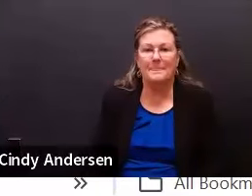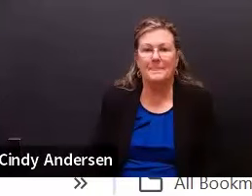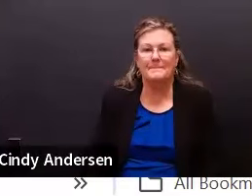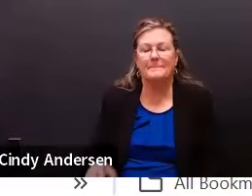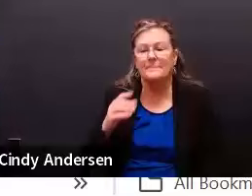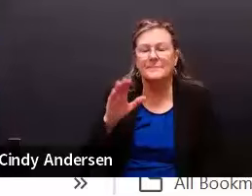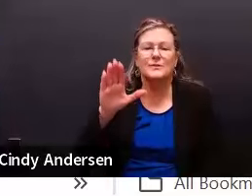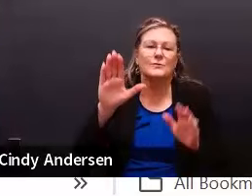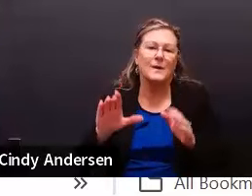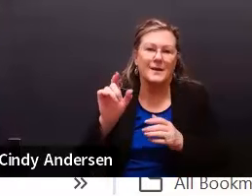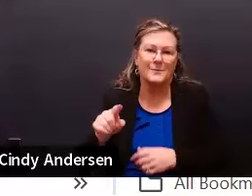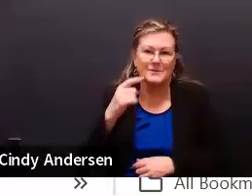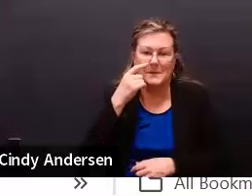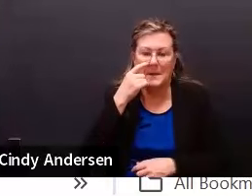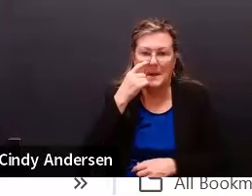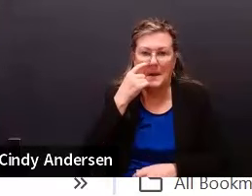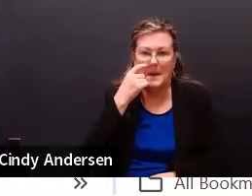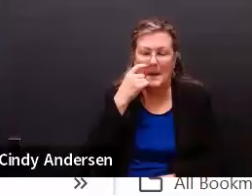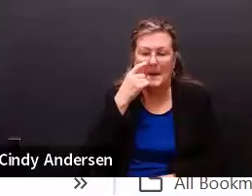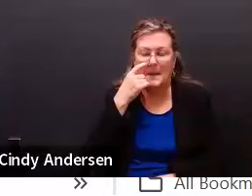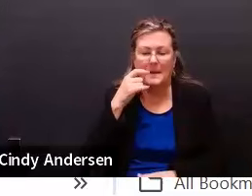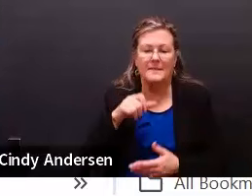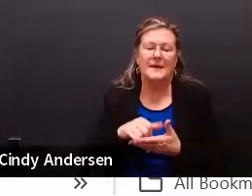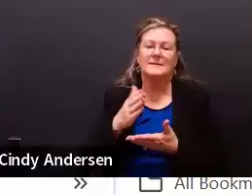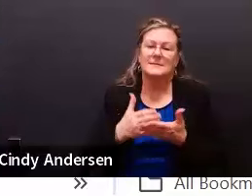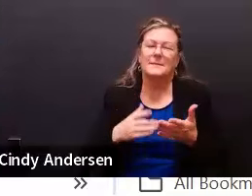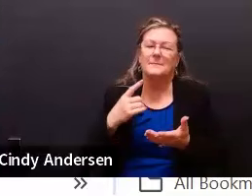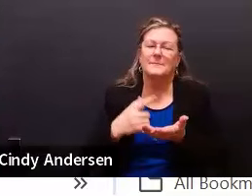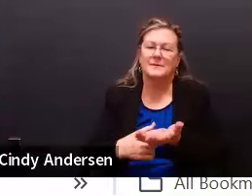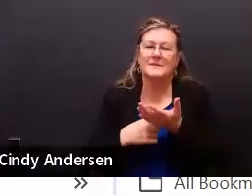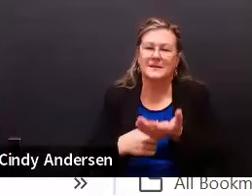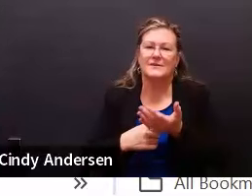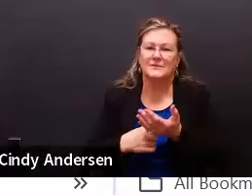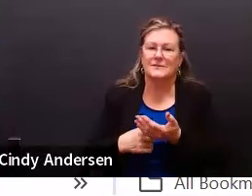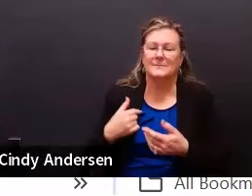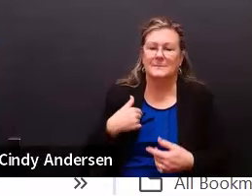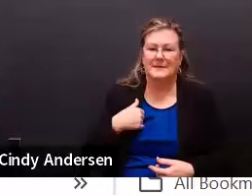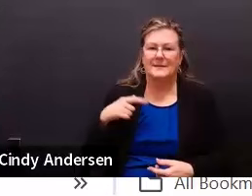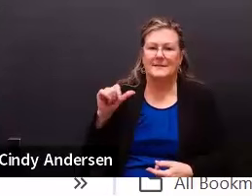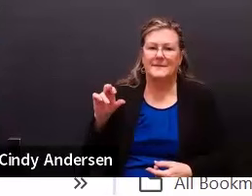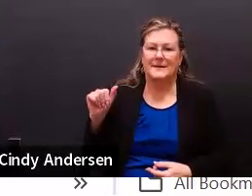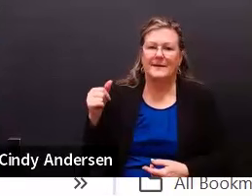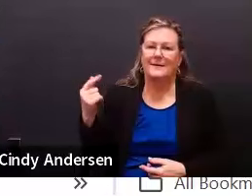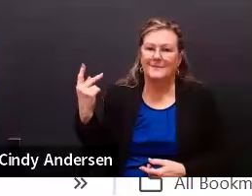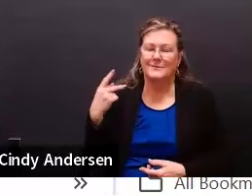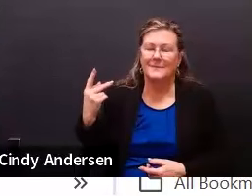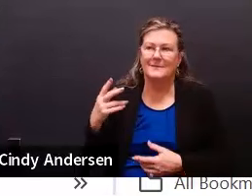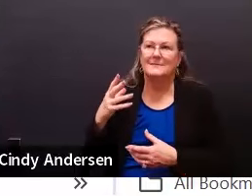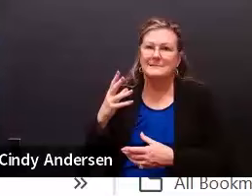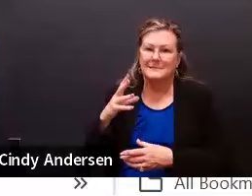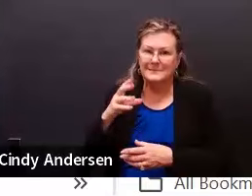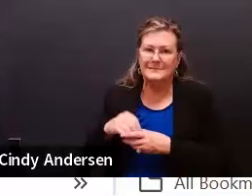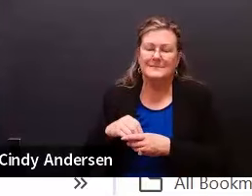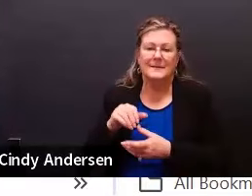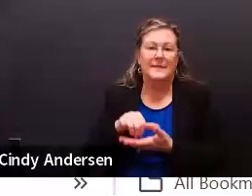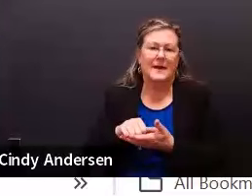So it's a great question. And I think those are some of the questions and conversations that Lavinia and I have been engaging in, is